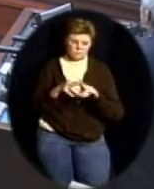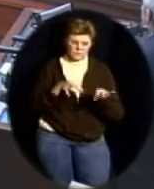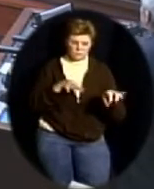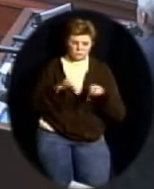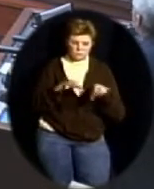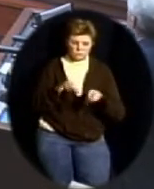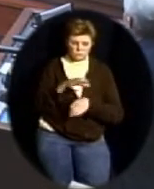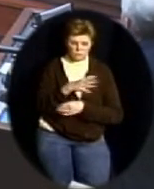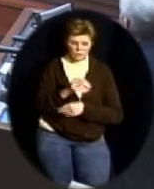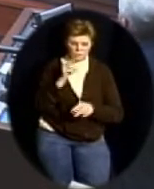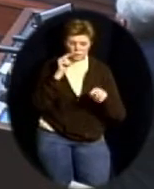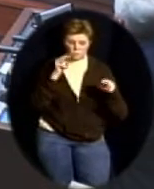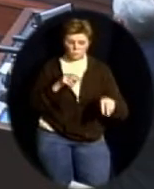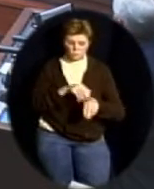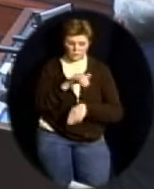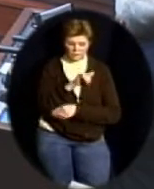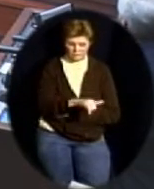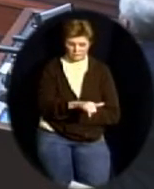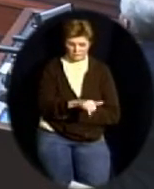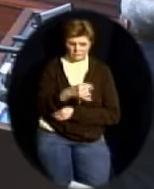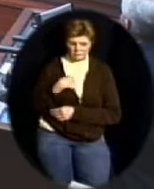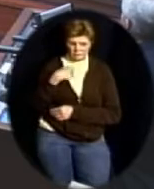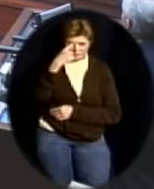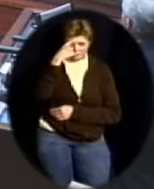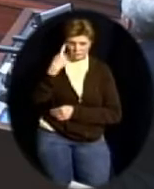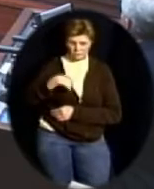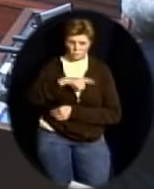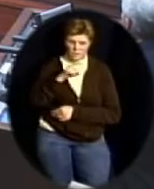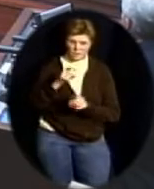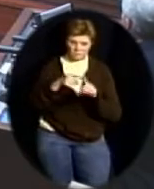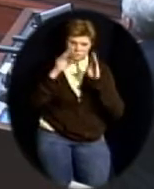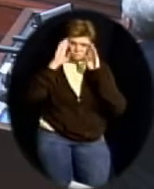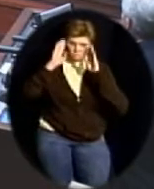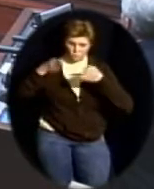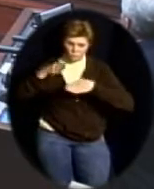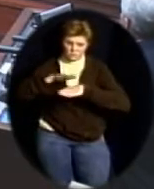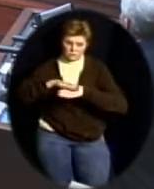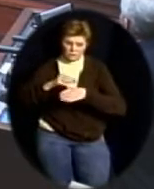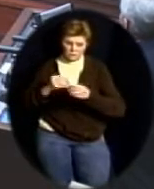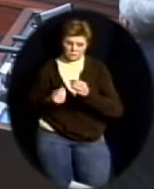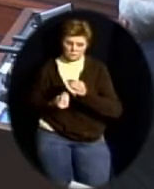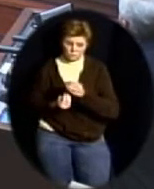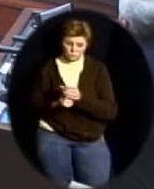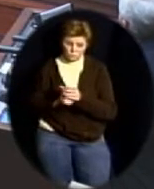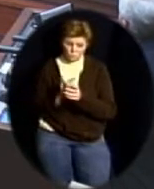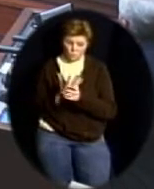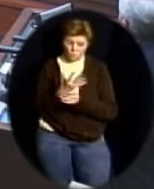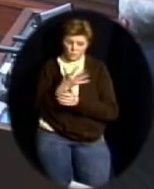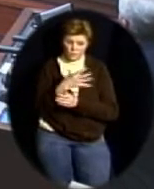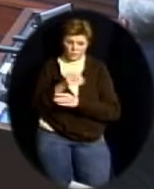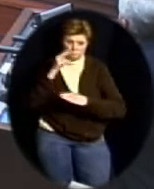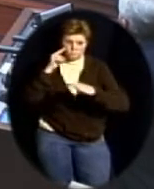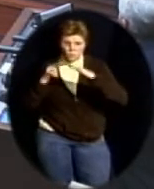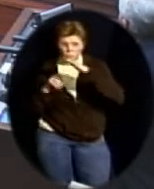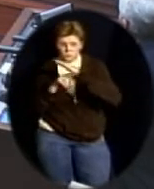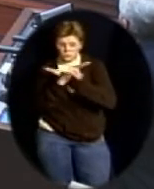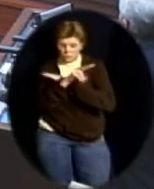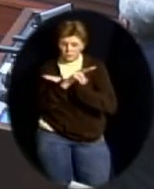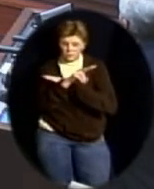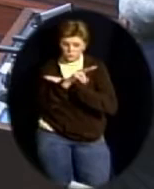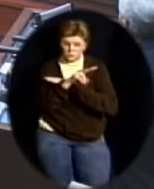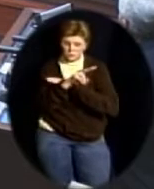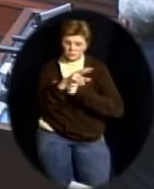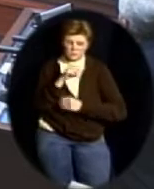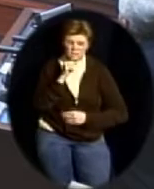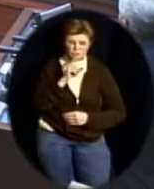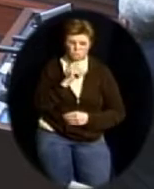our ability to exceed growth enrollment projections, the efforts, the outstanding efforts of the district and staff to underspend our budget, and I'm not talking